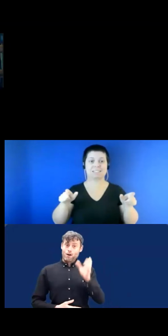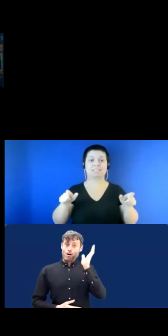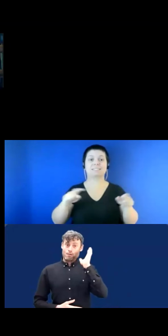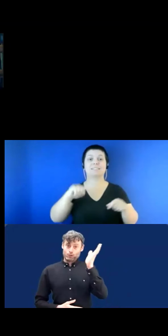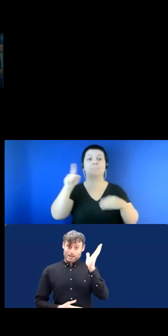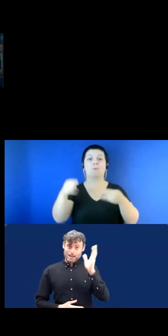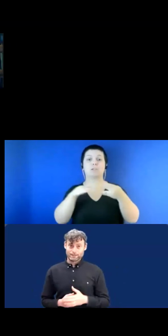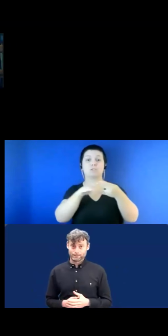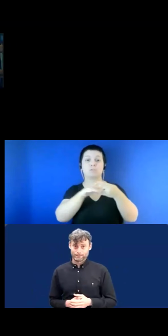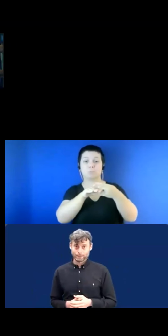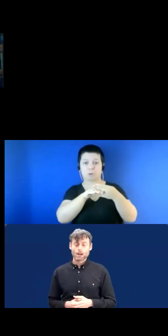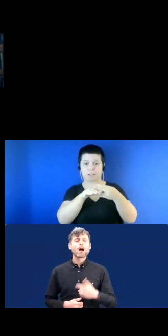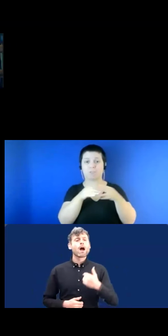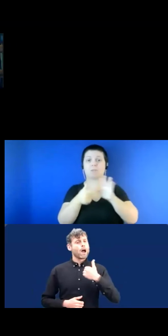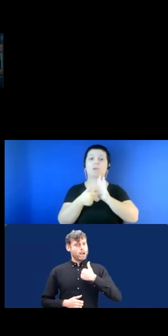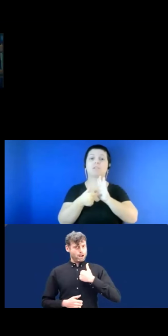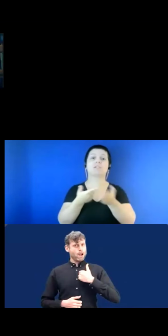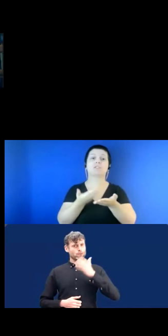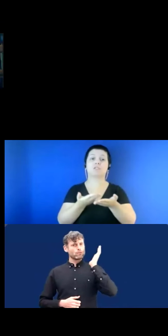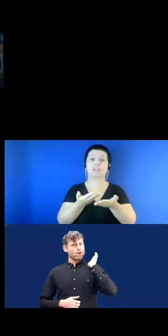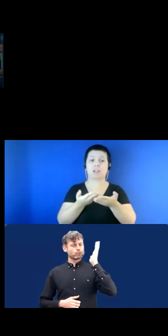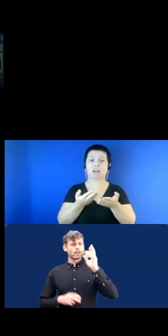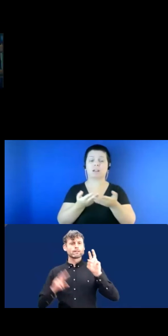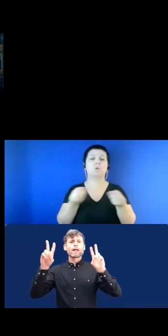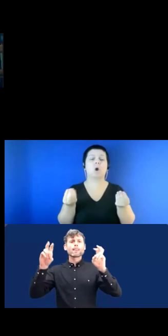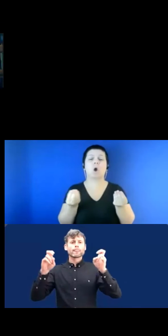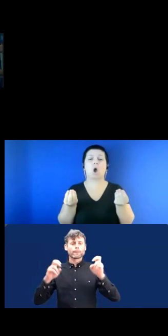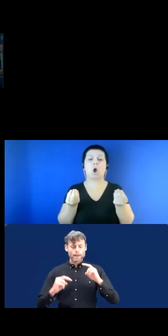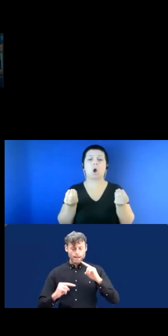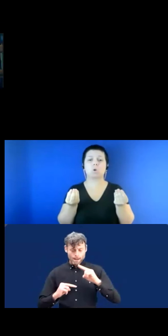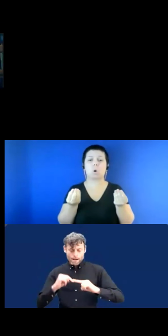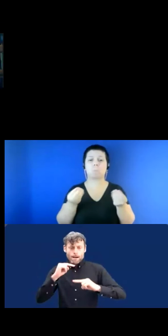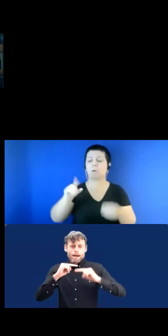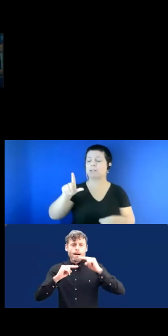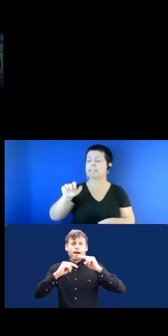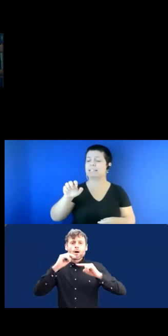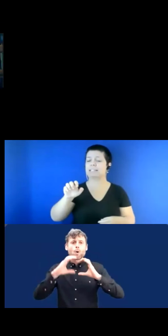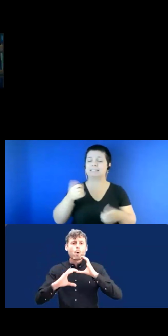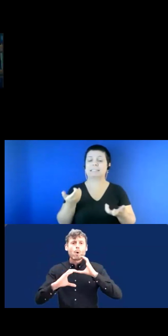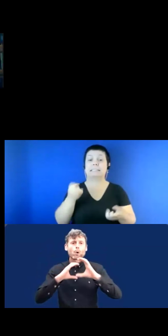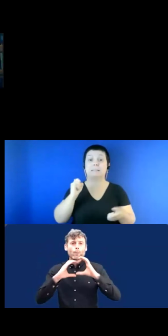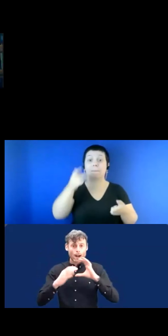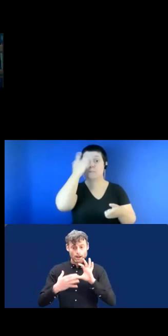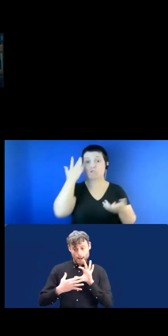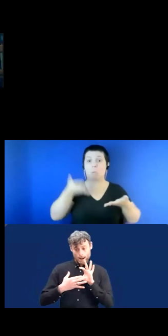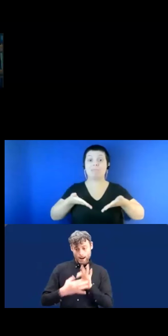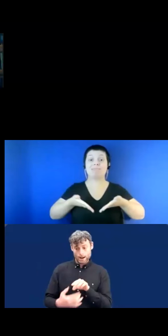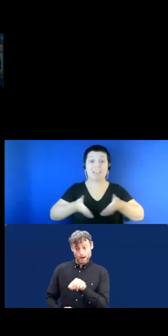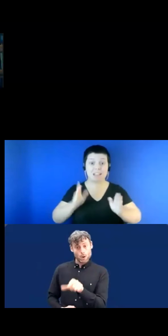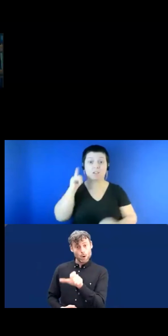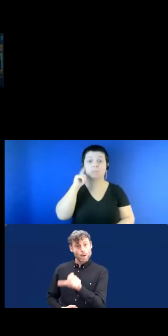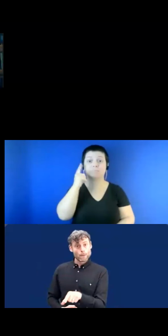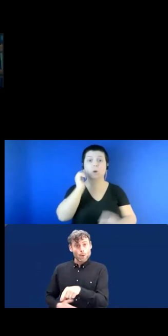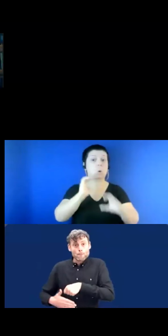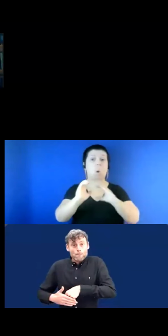share with you a study on layered communication in persons who are deafblind from birth. My